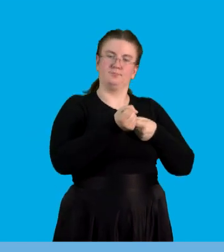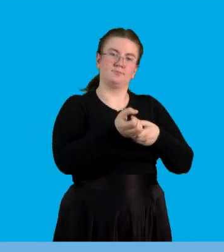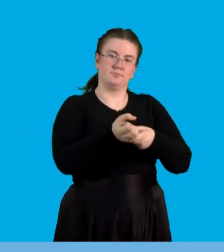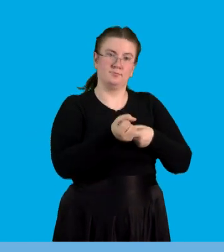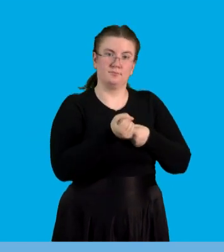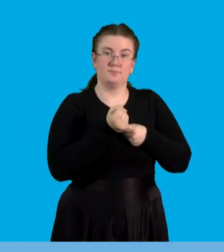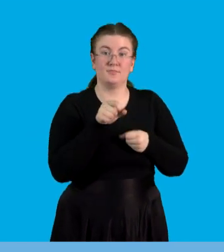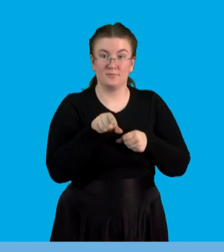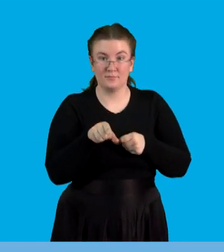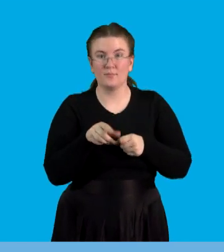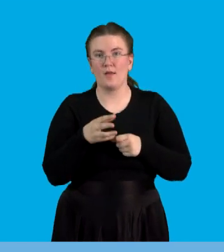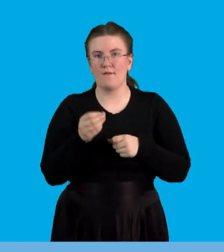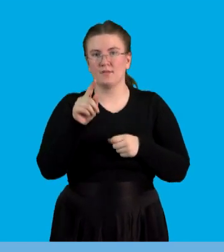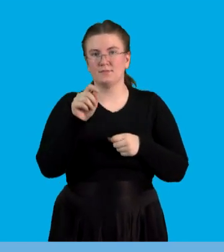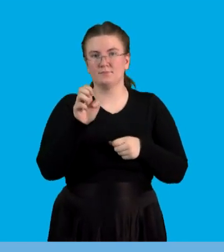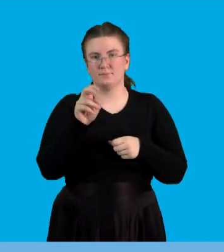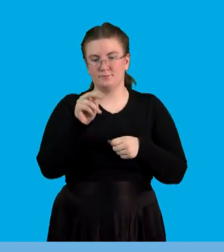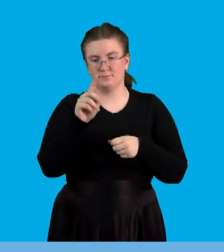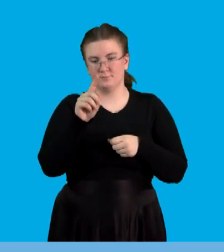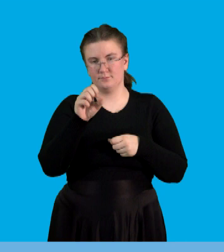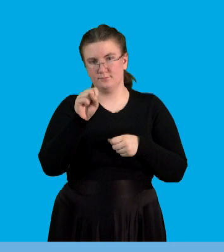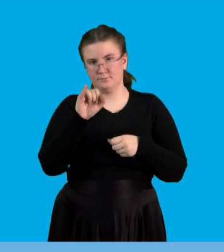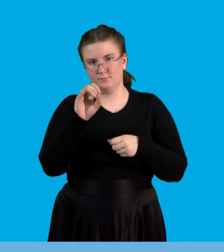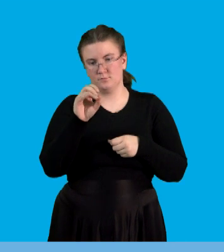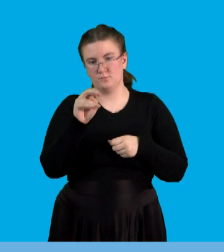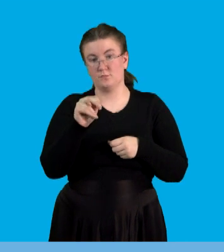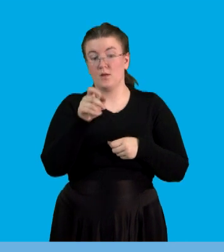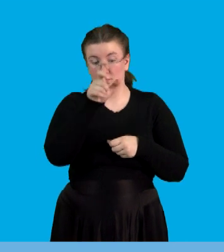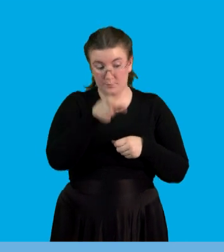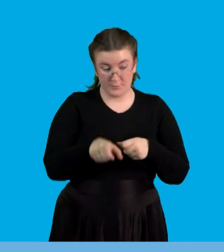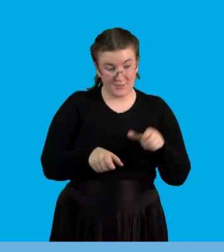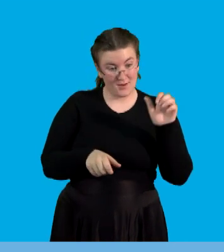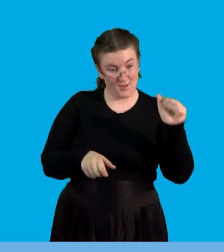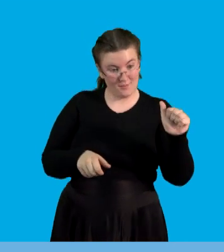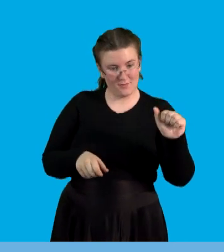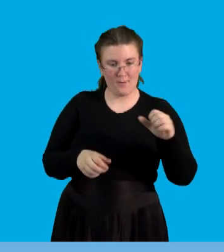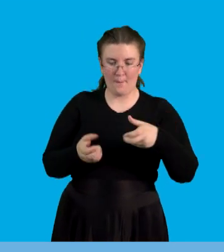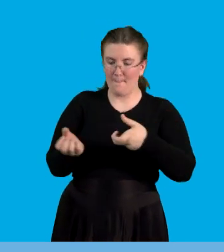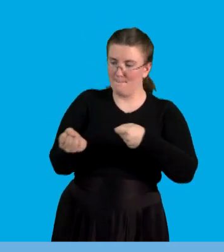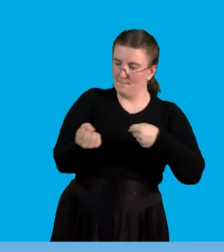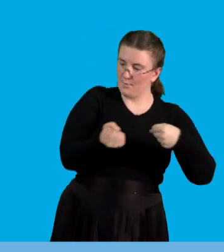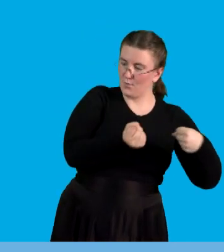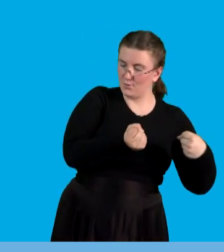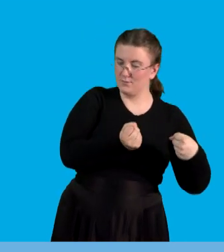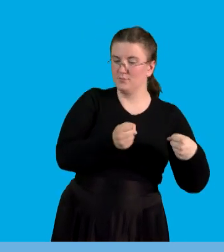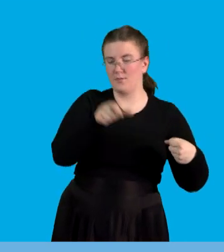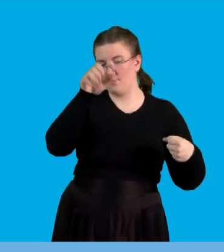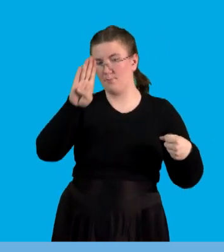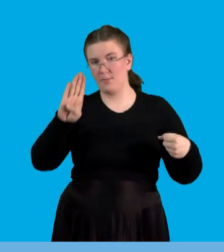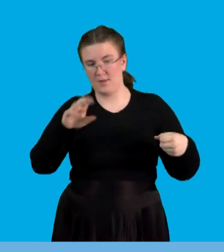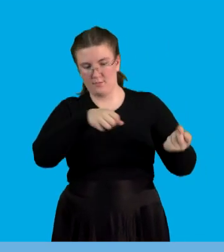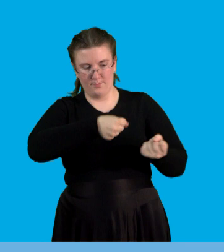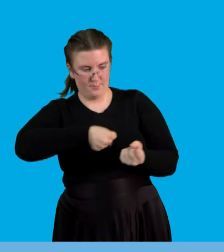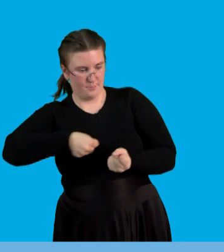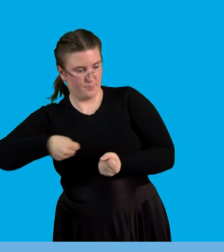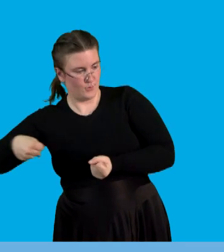there's going to be a tension force that is exerted onto this rope when person A pulls to the left-hand side and person B